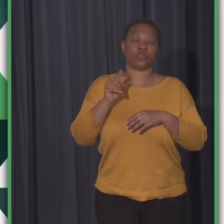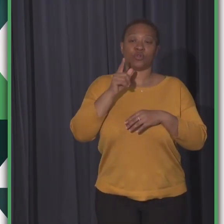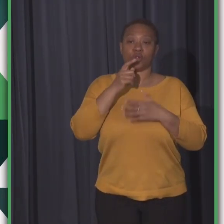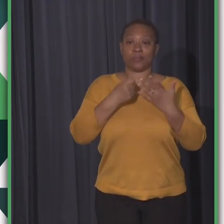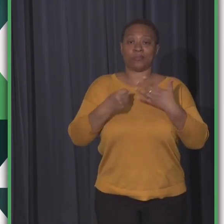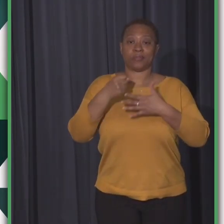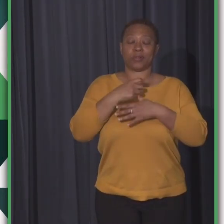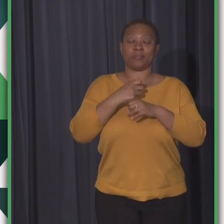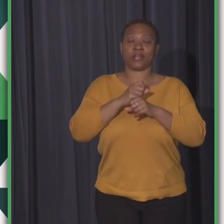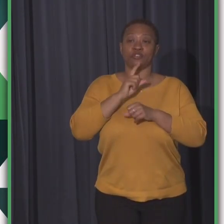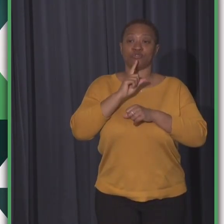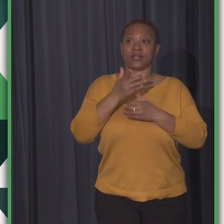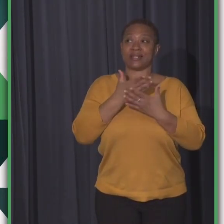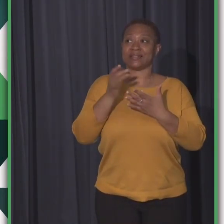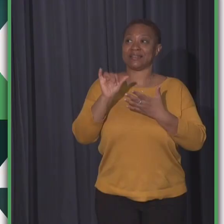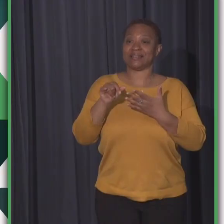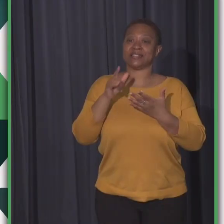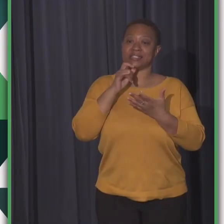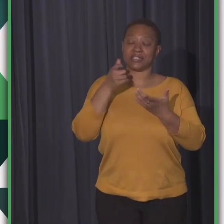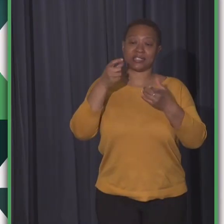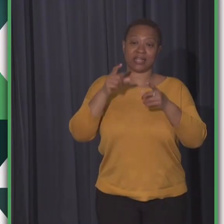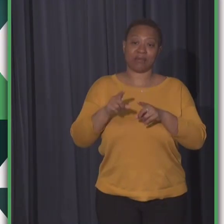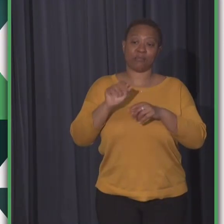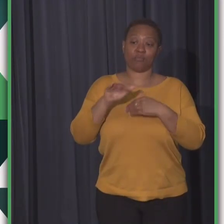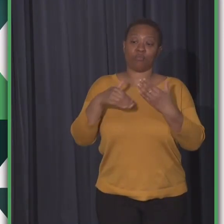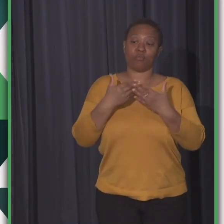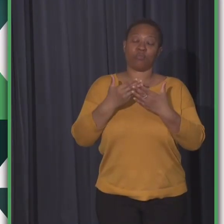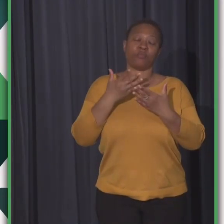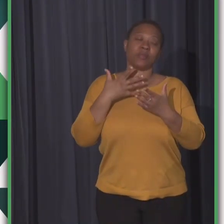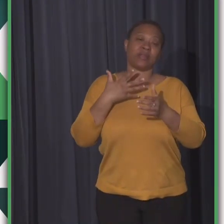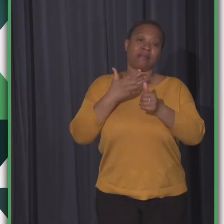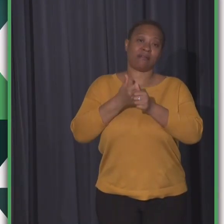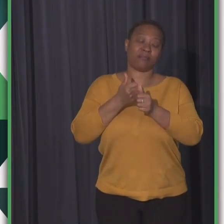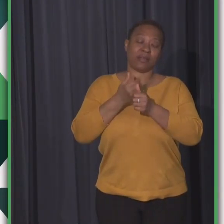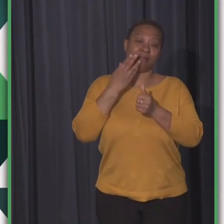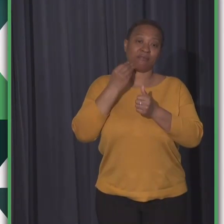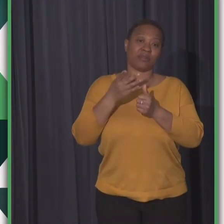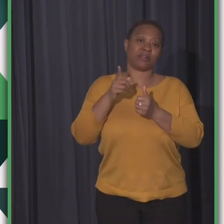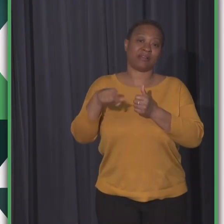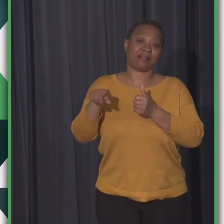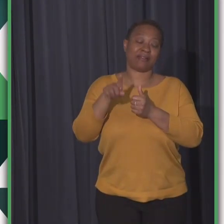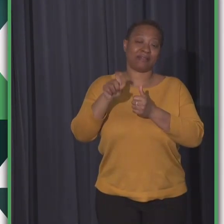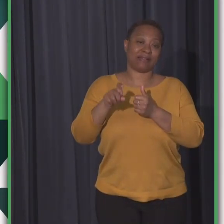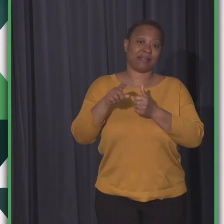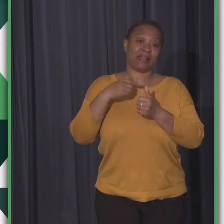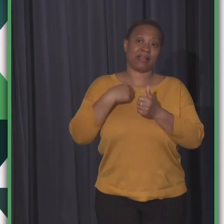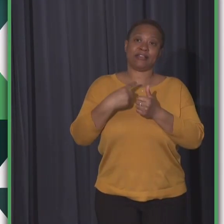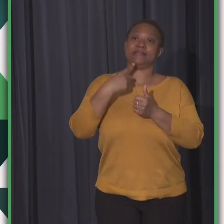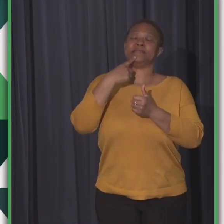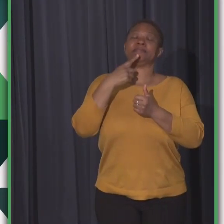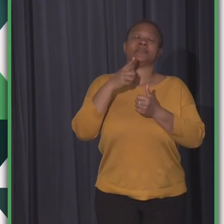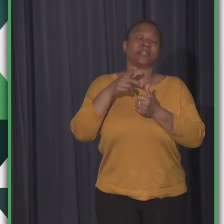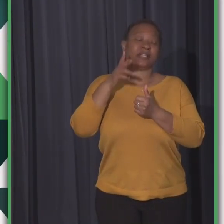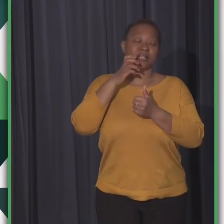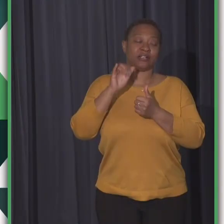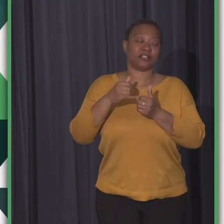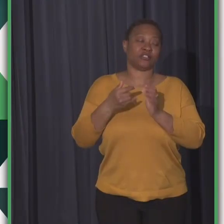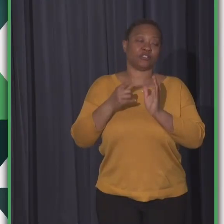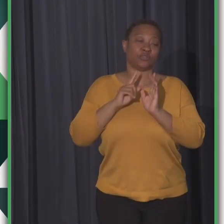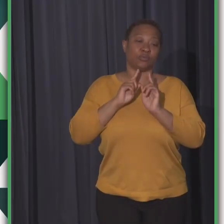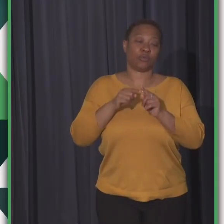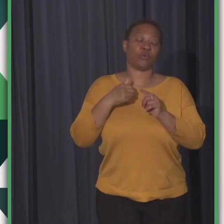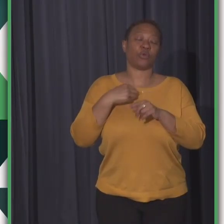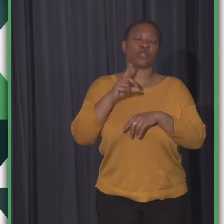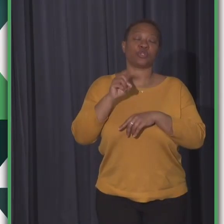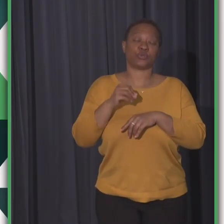make sure that things like this do not happen, that everybody gets the updates that they need. So I'm disappointed to hear this report. We do have a unit